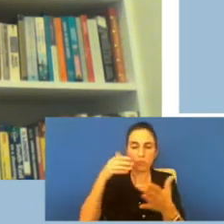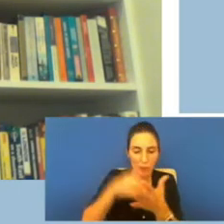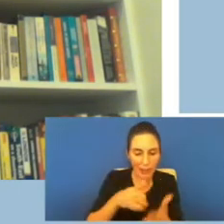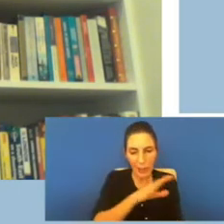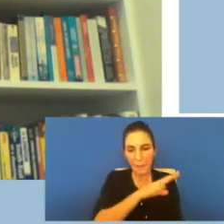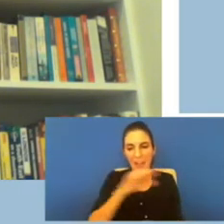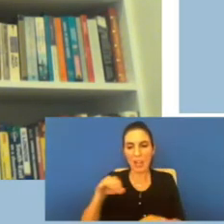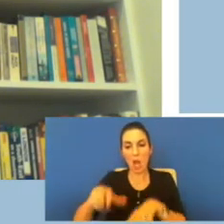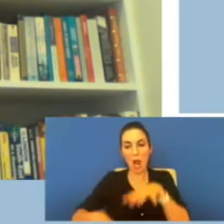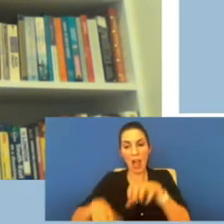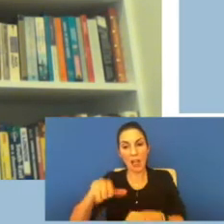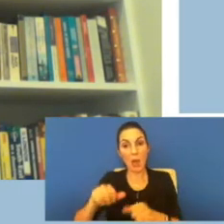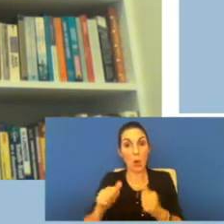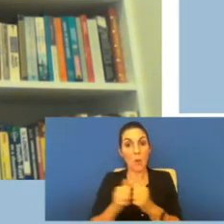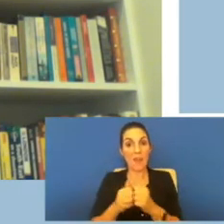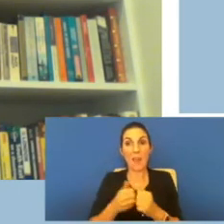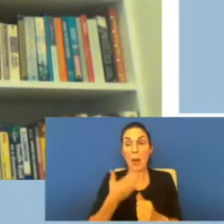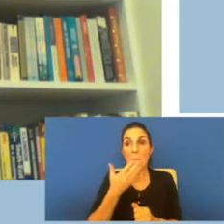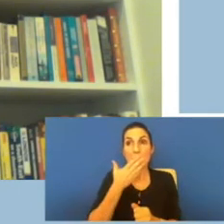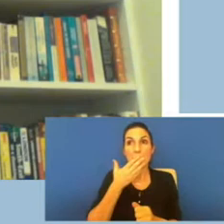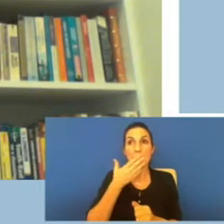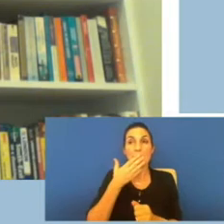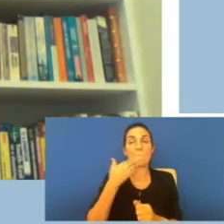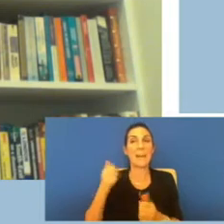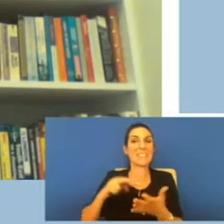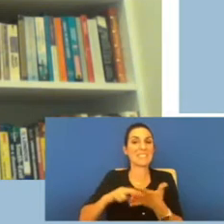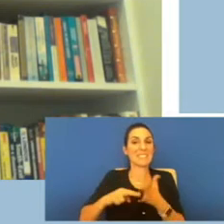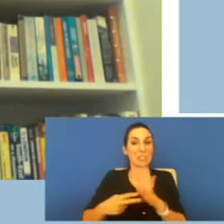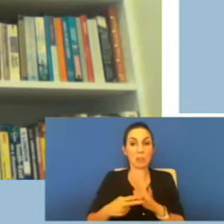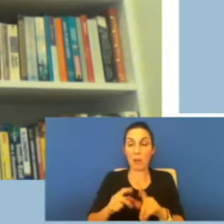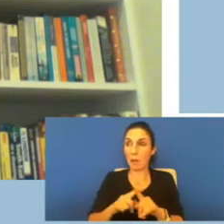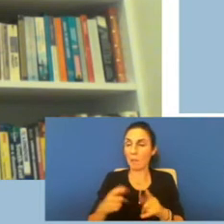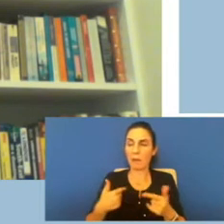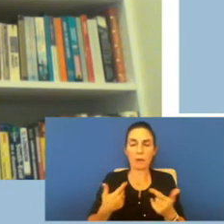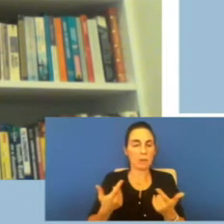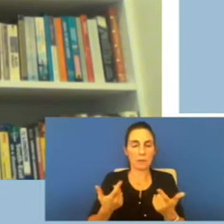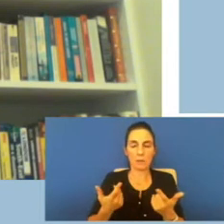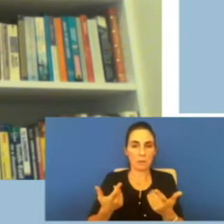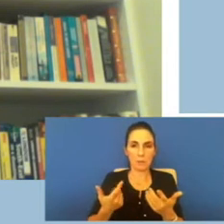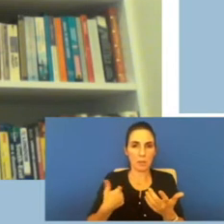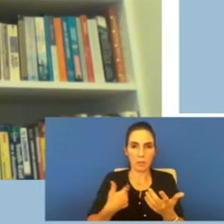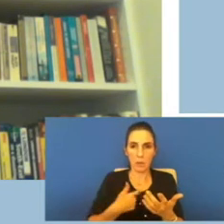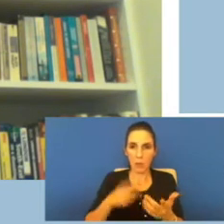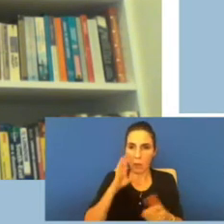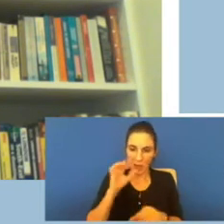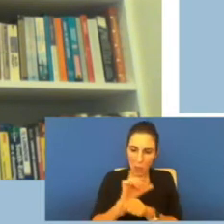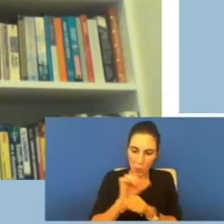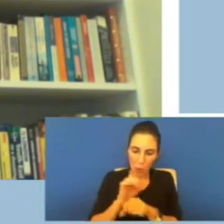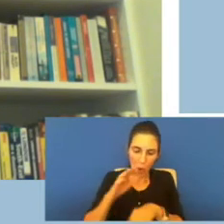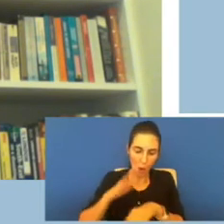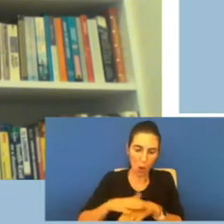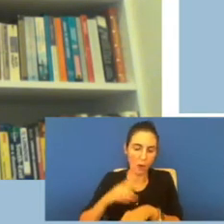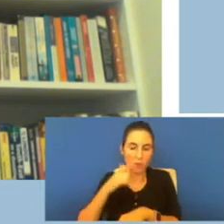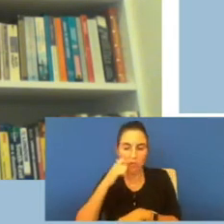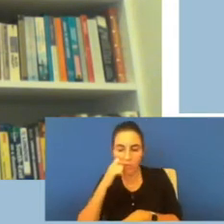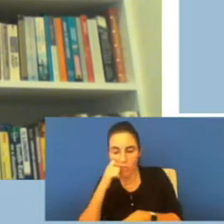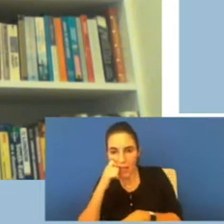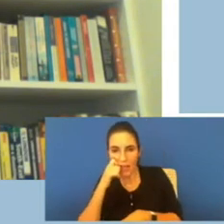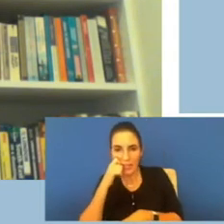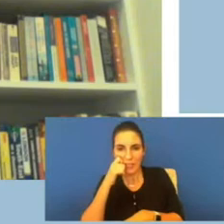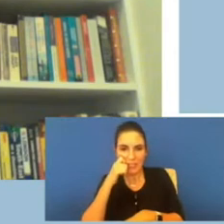intentions, we end up kind of rushing to, work on the race wealth gap in the name of doing